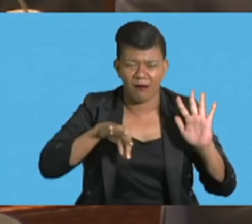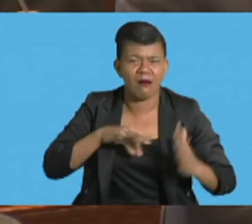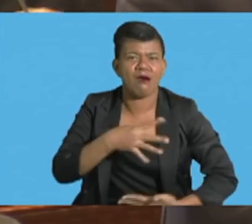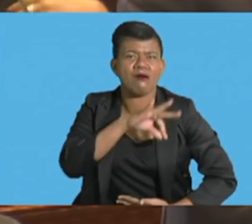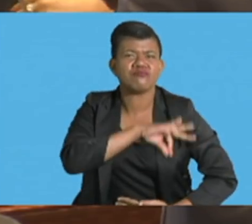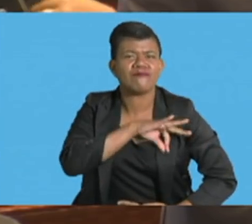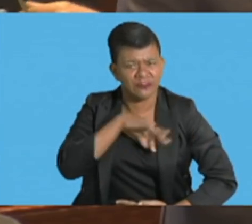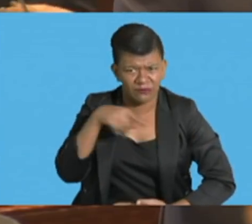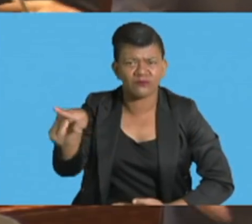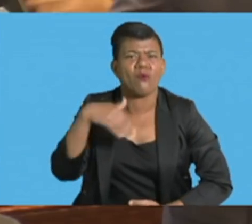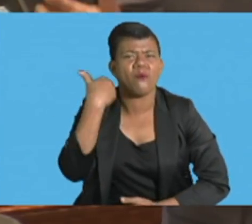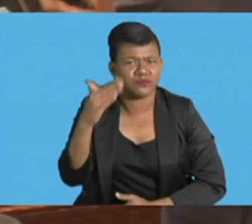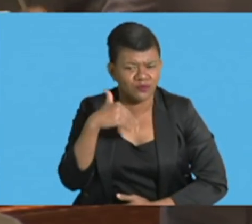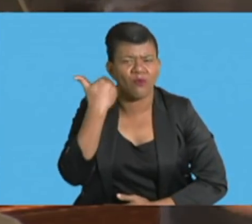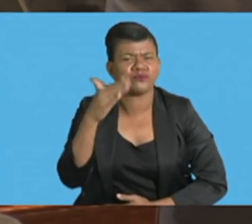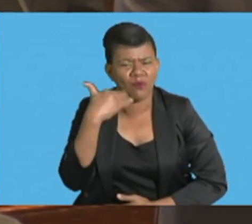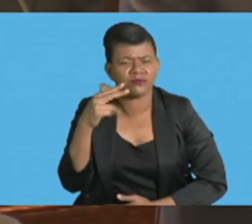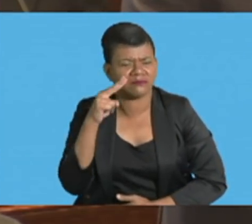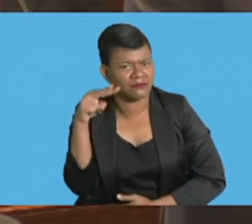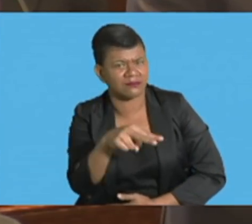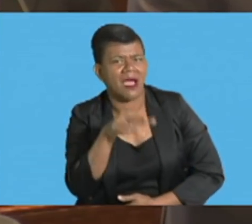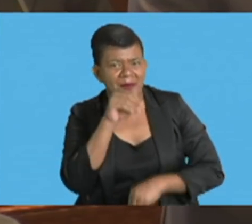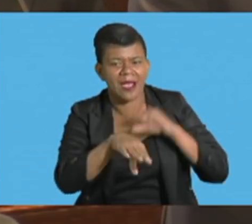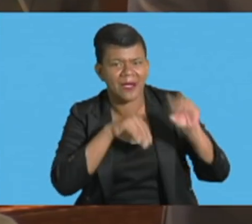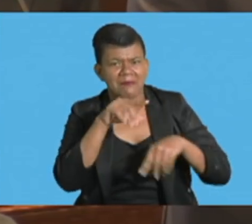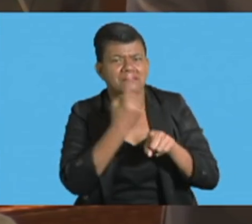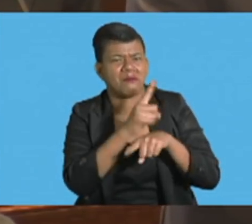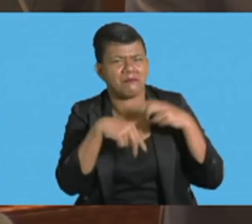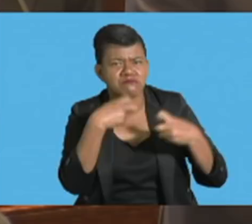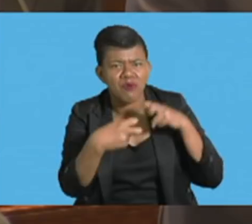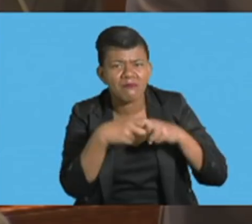falling, Fiji First will continue to lead